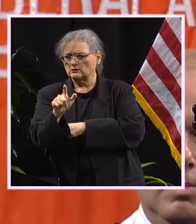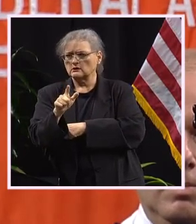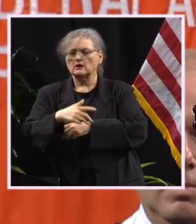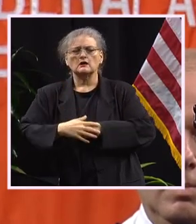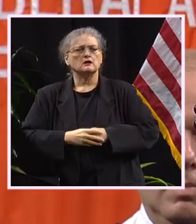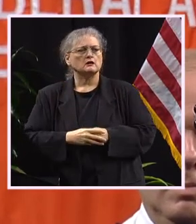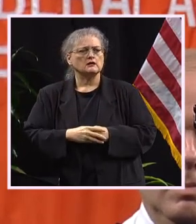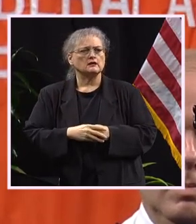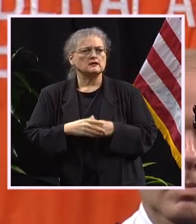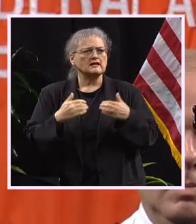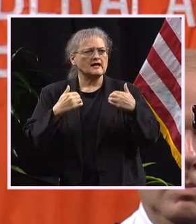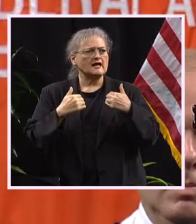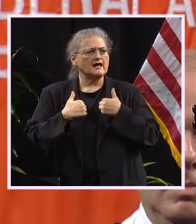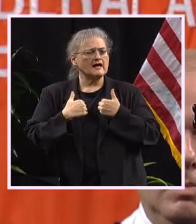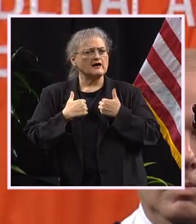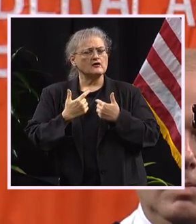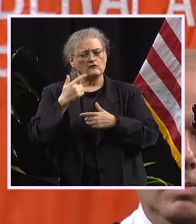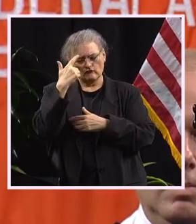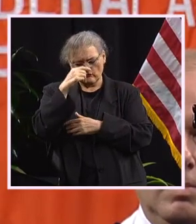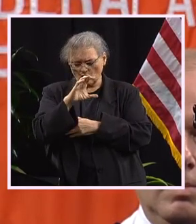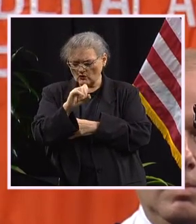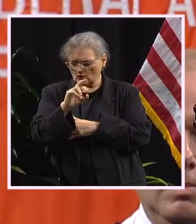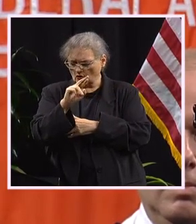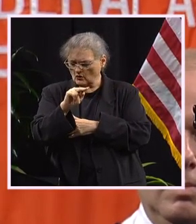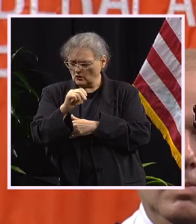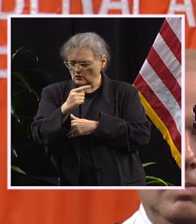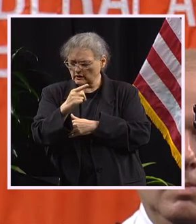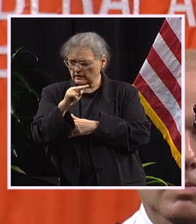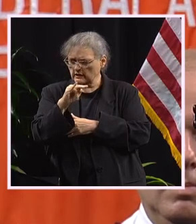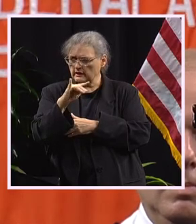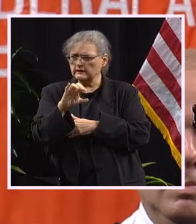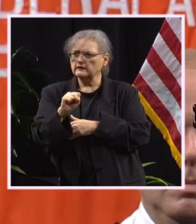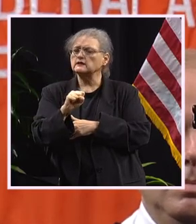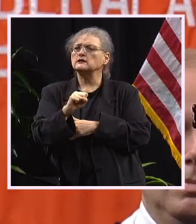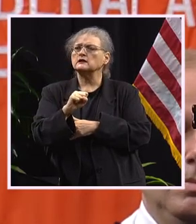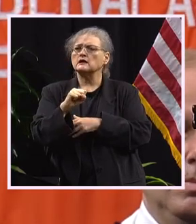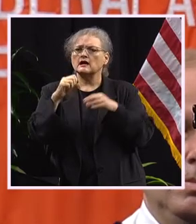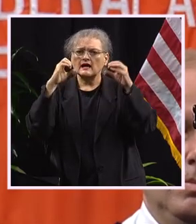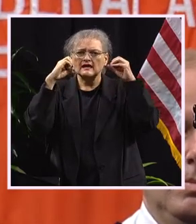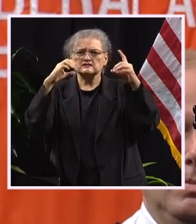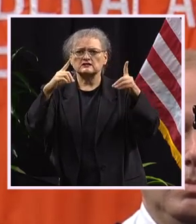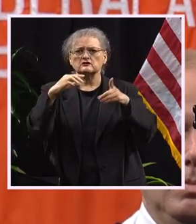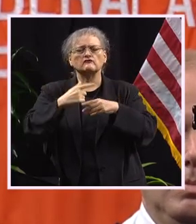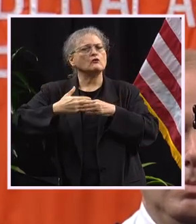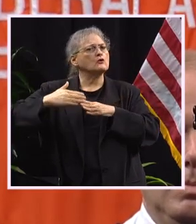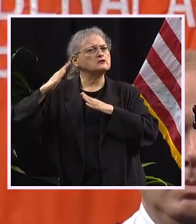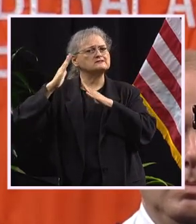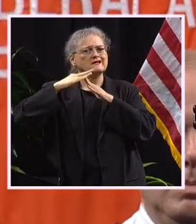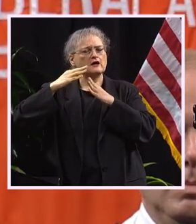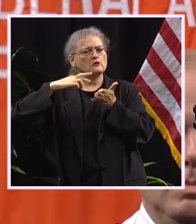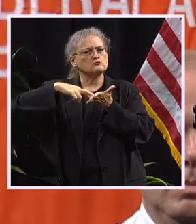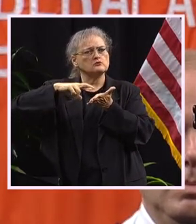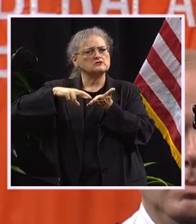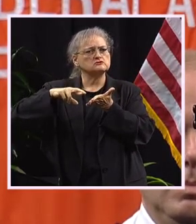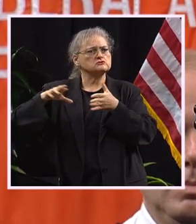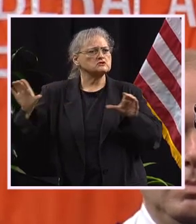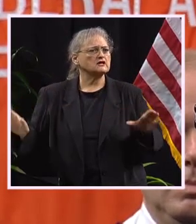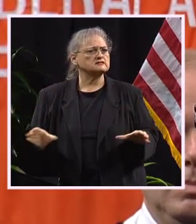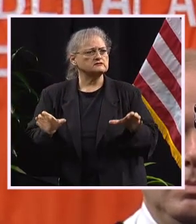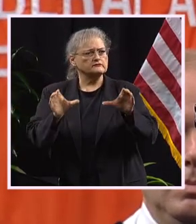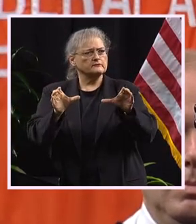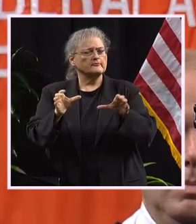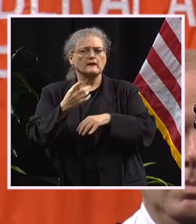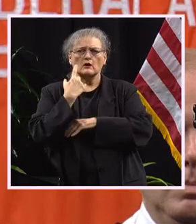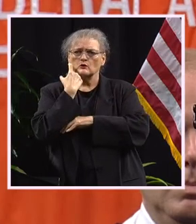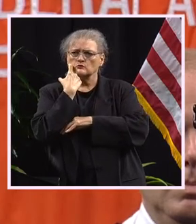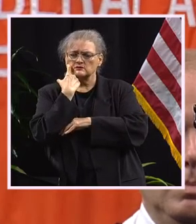R1 institution by the Carnegie Foundation, indicating highest level of research activity. Most recently, the Association